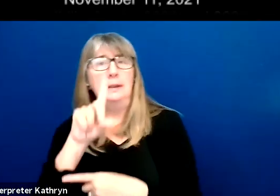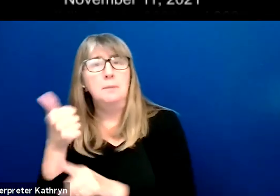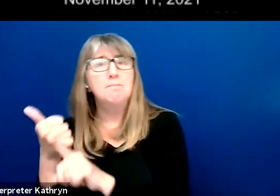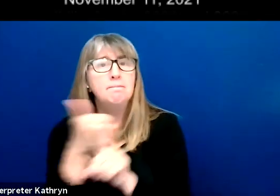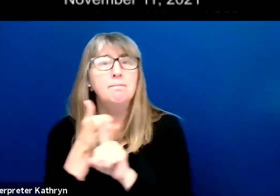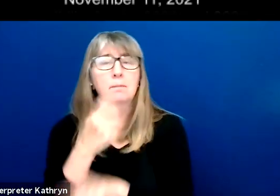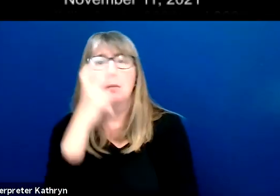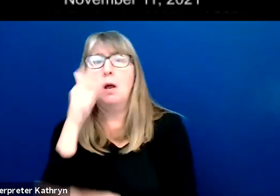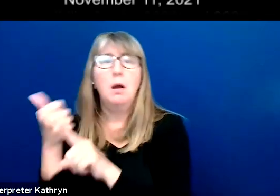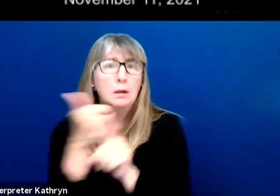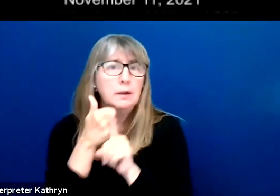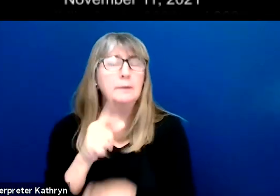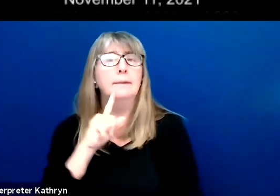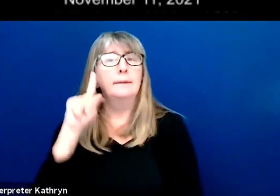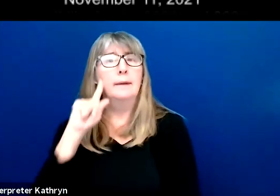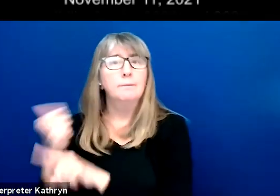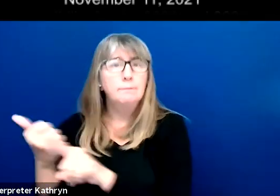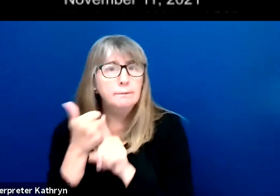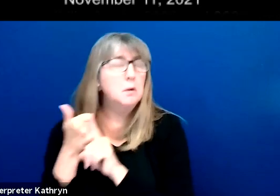being deaf, being